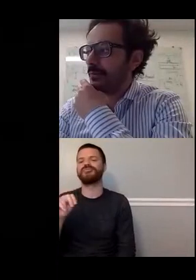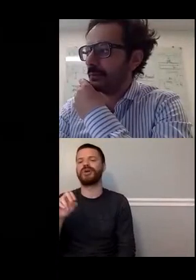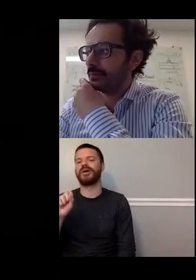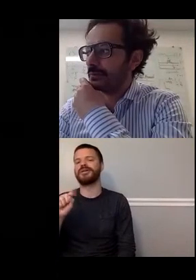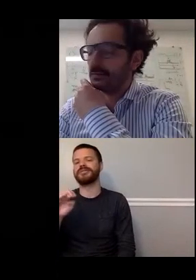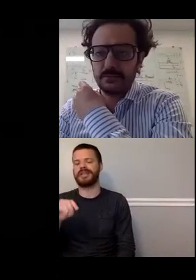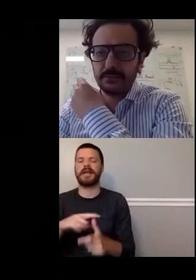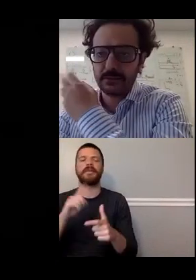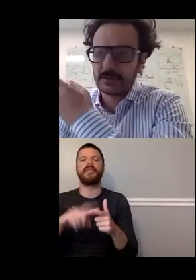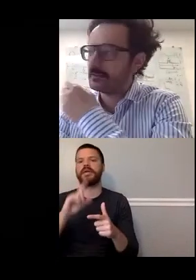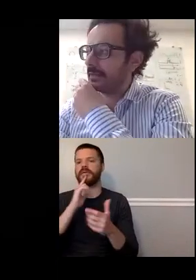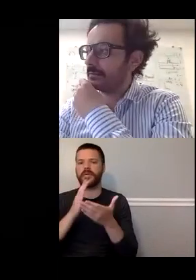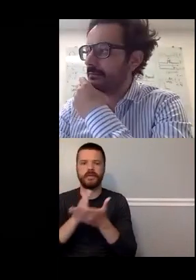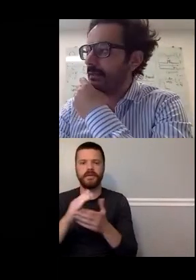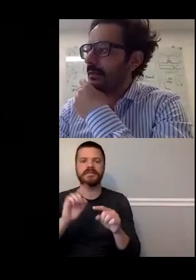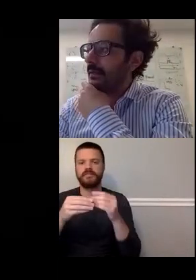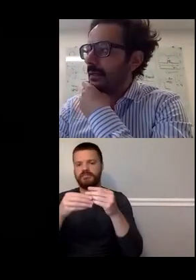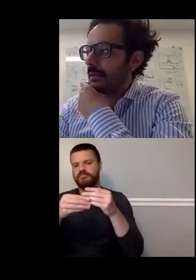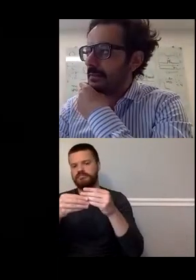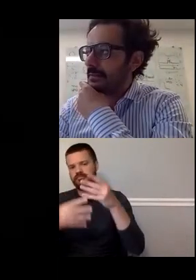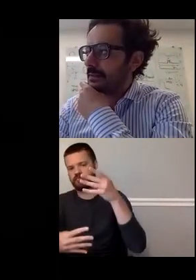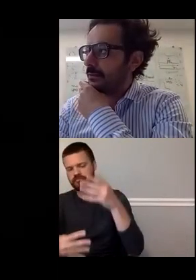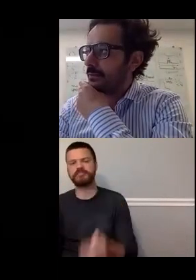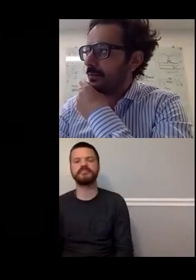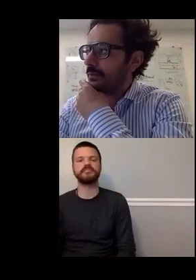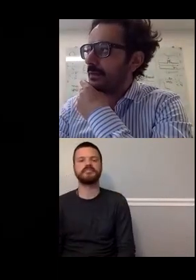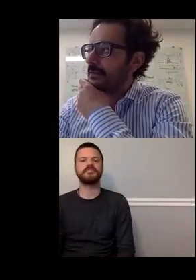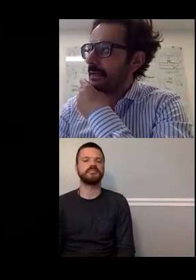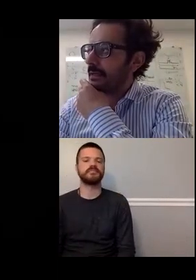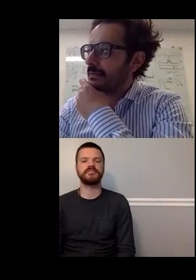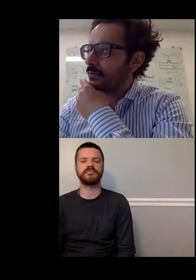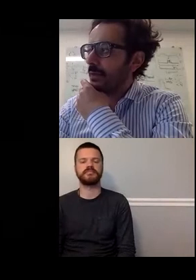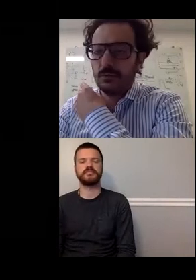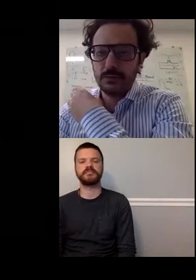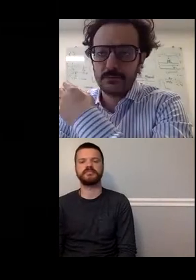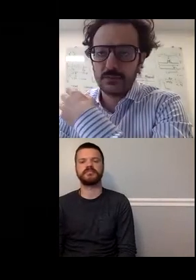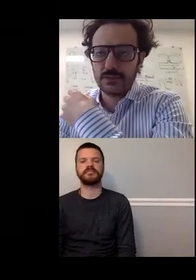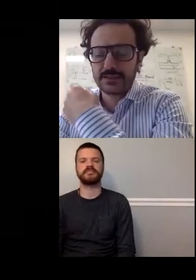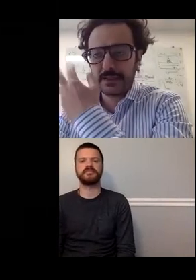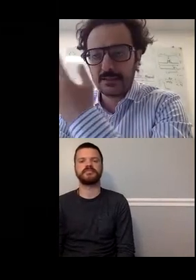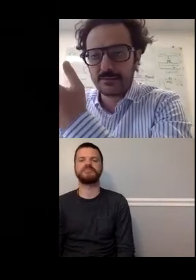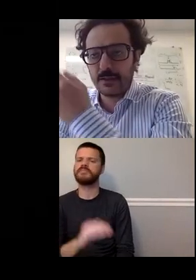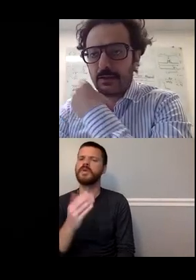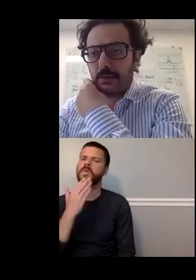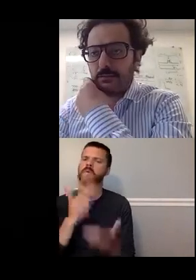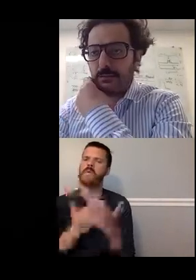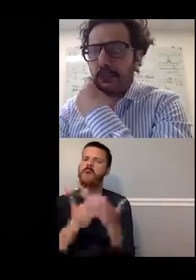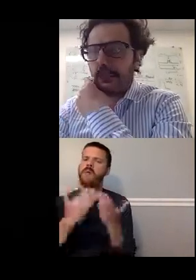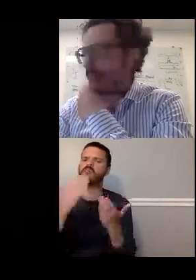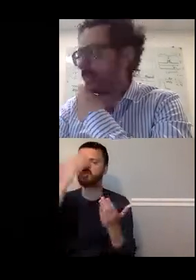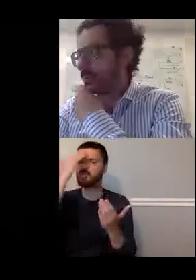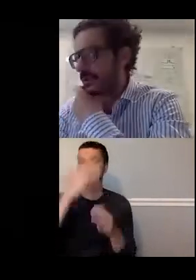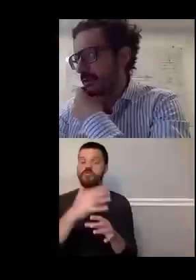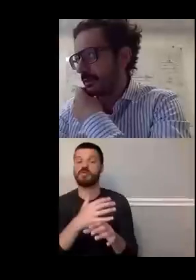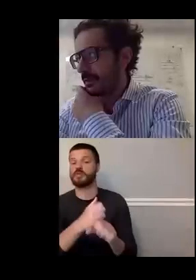amygdala, hippocampus, ventral striatum, and cingulate cortex. And it's well known to receive input from